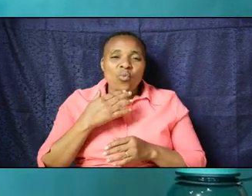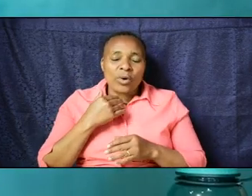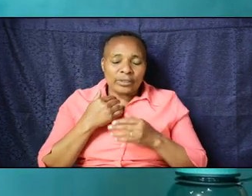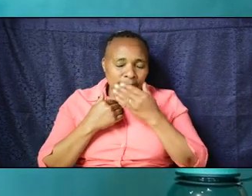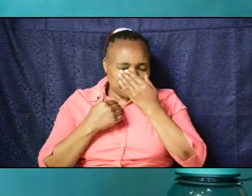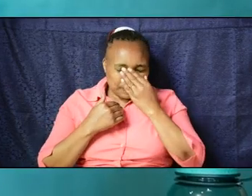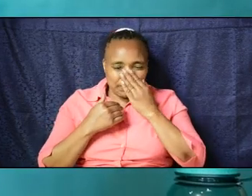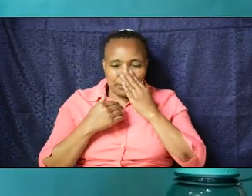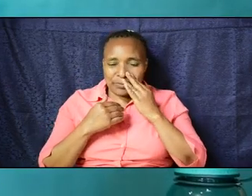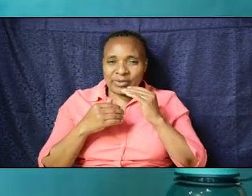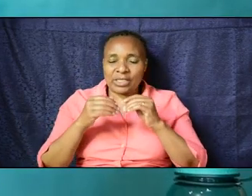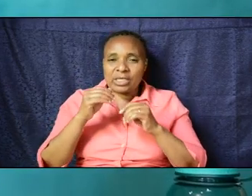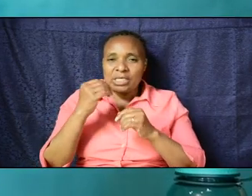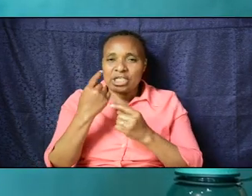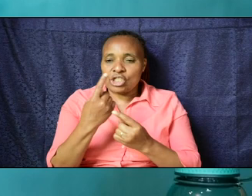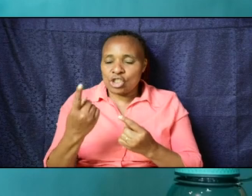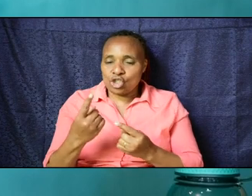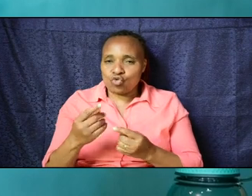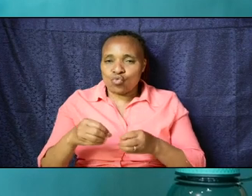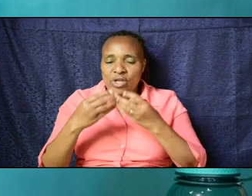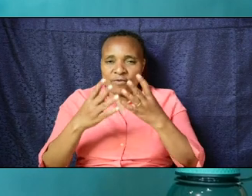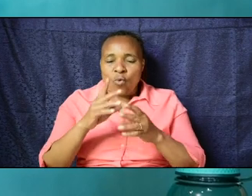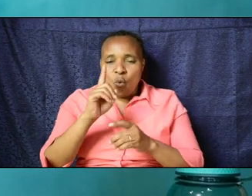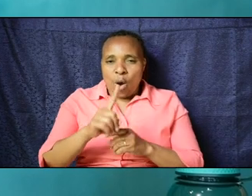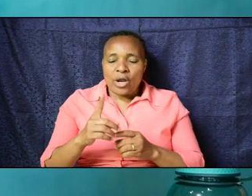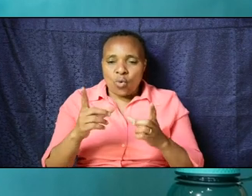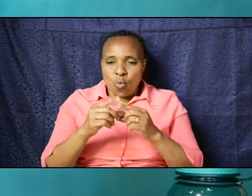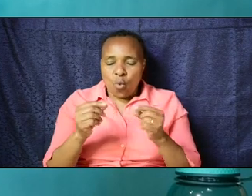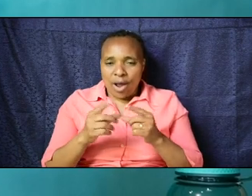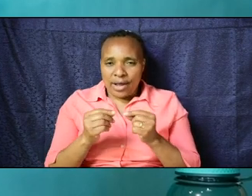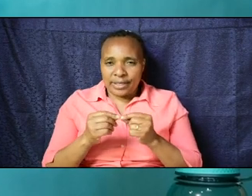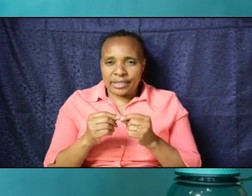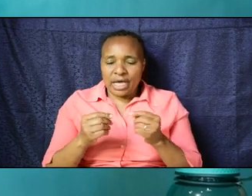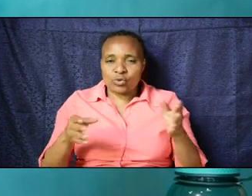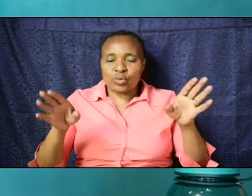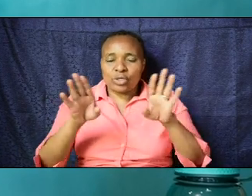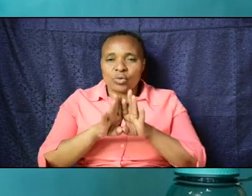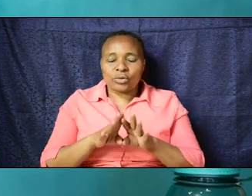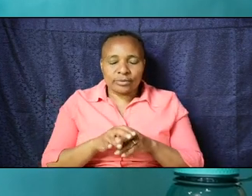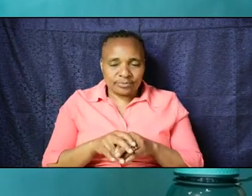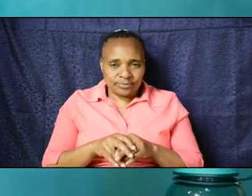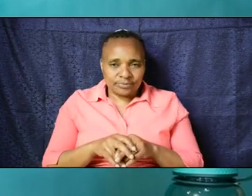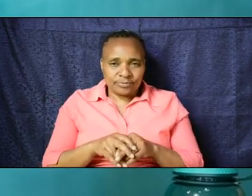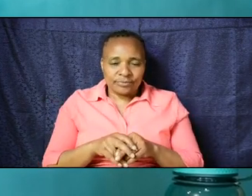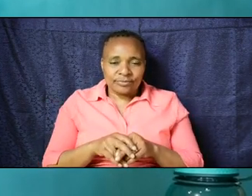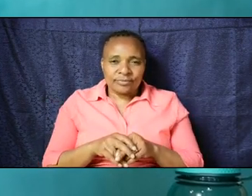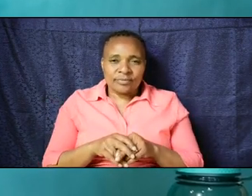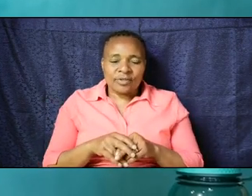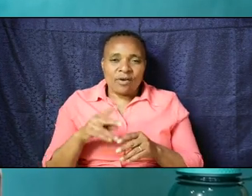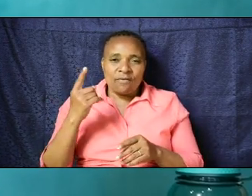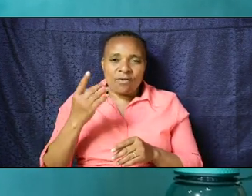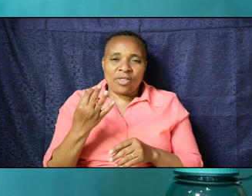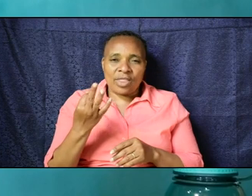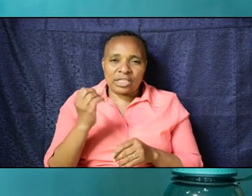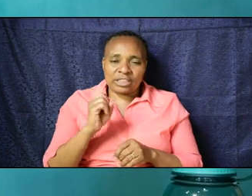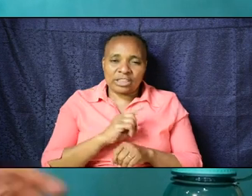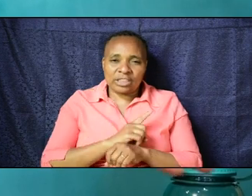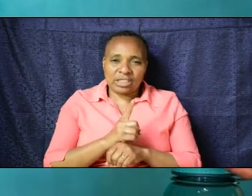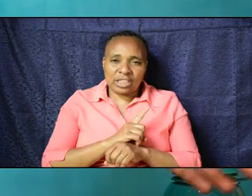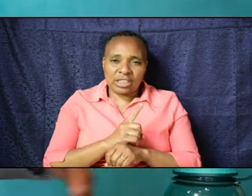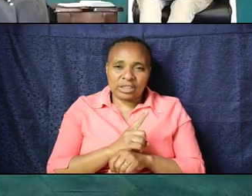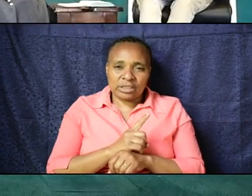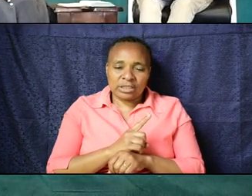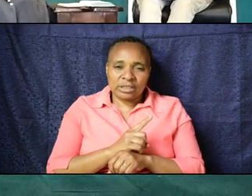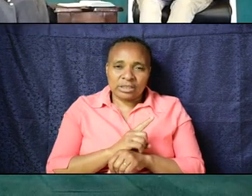panelists to just give one word, parting shot, as we close up for 30 seconds or so. Can start